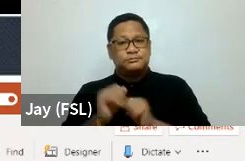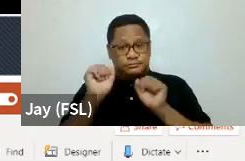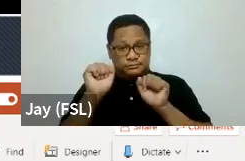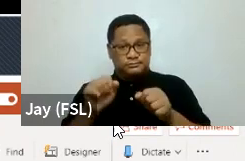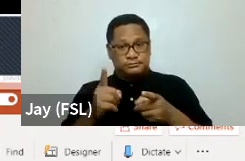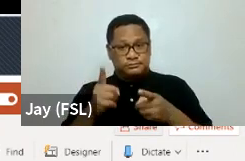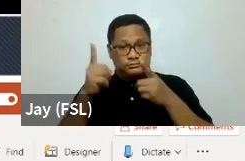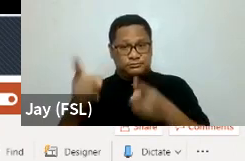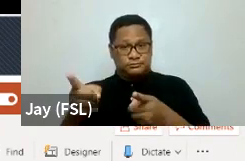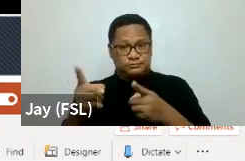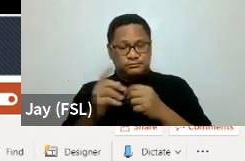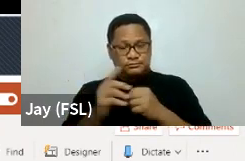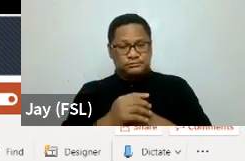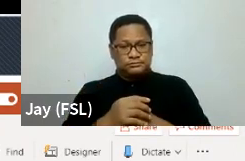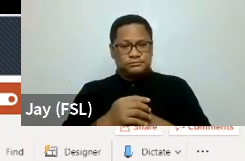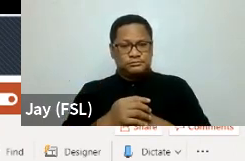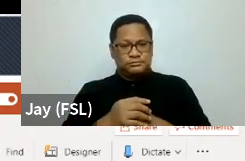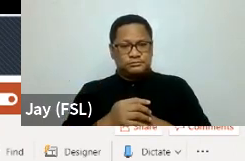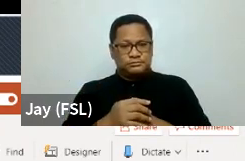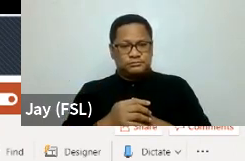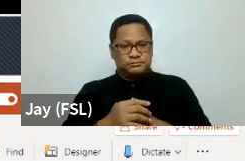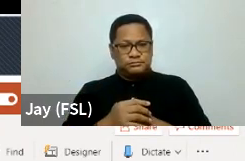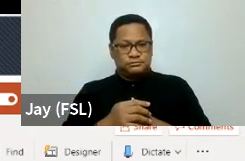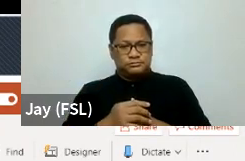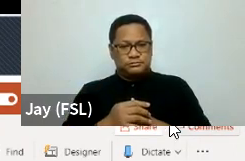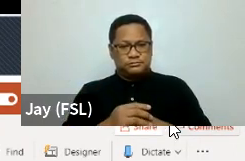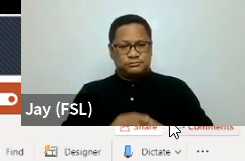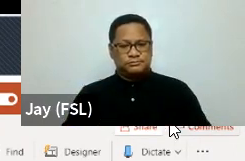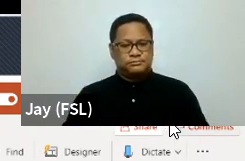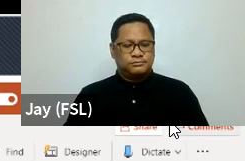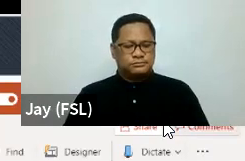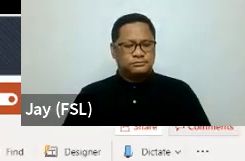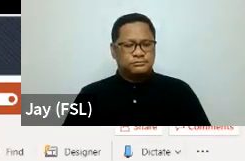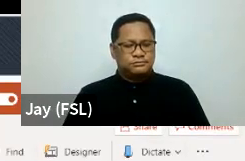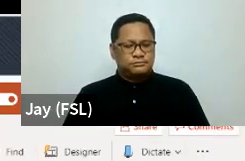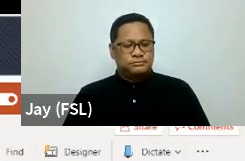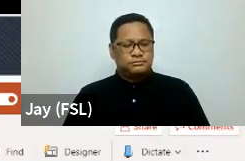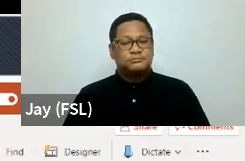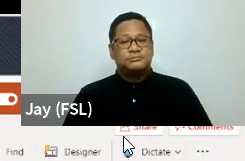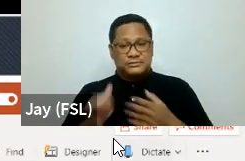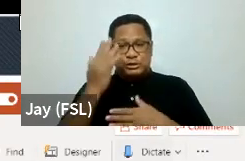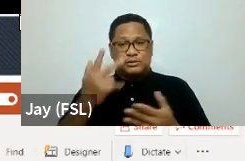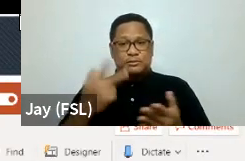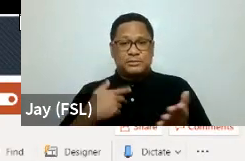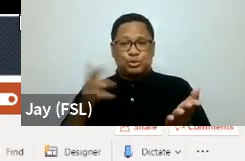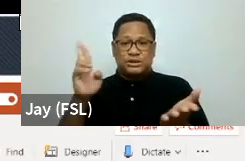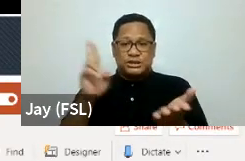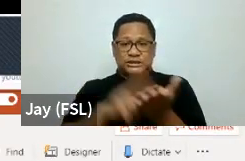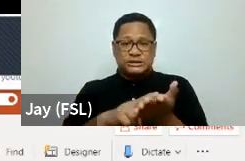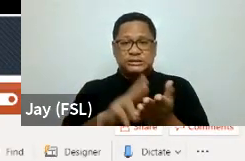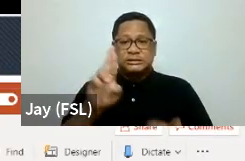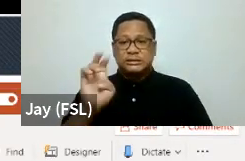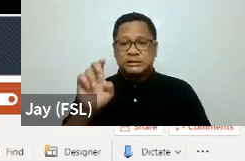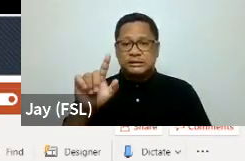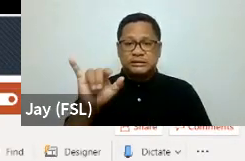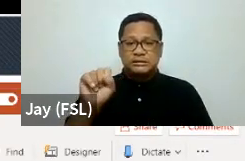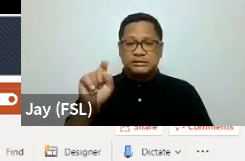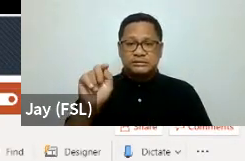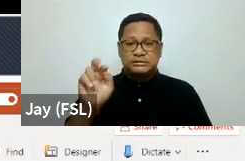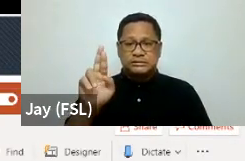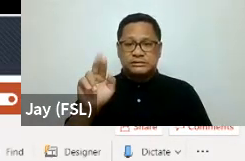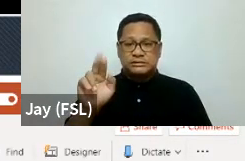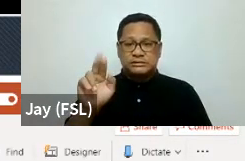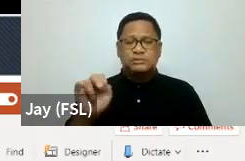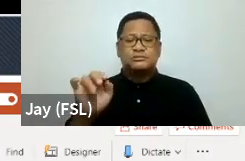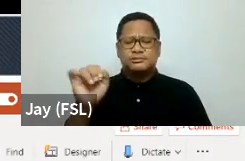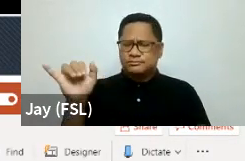makapag-donate sila. Makapag-donate sila. Kaya may registration. Anyway, let's